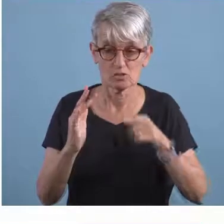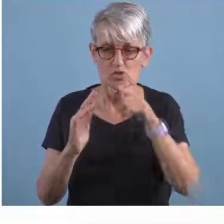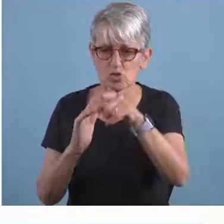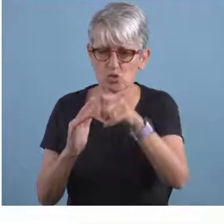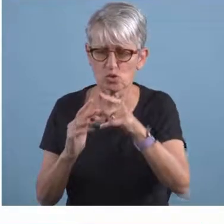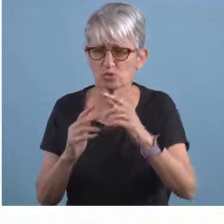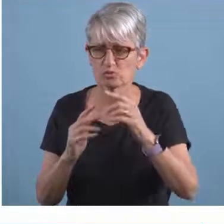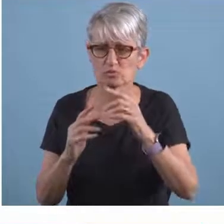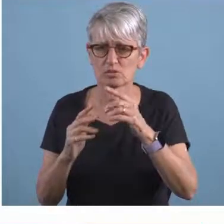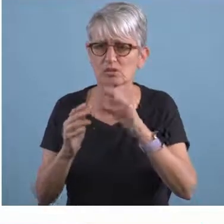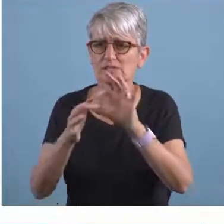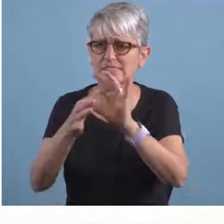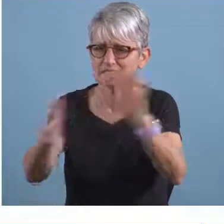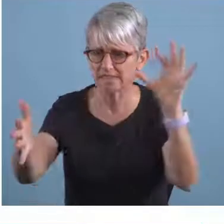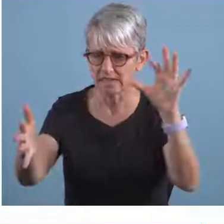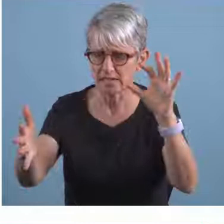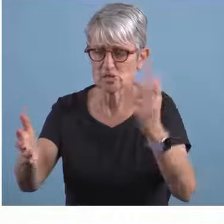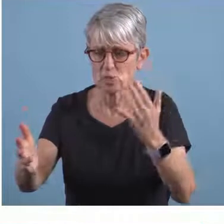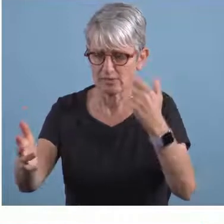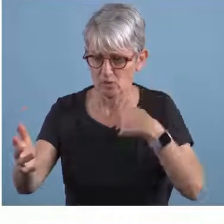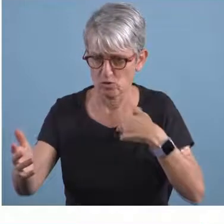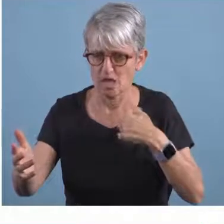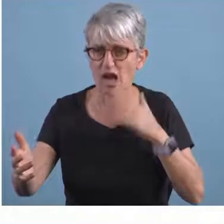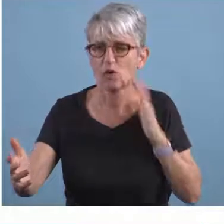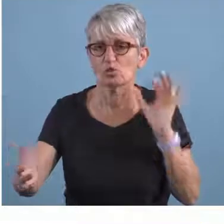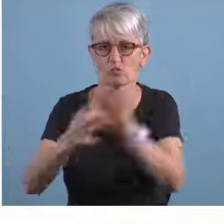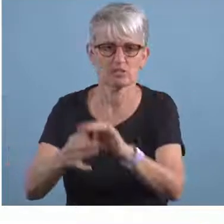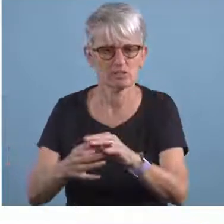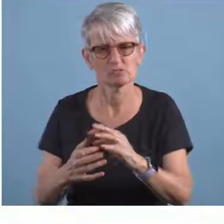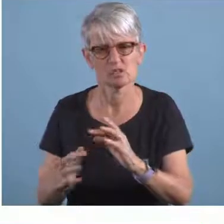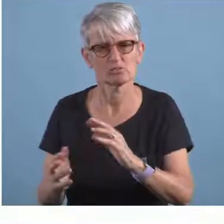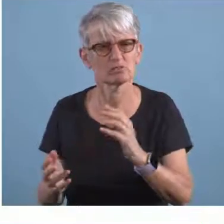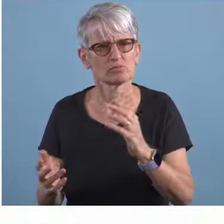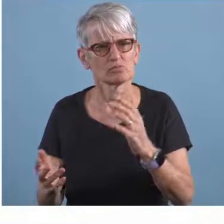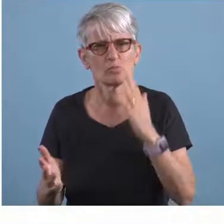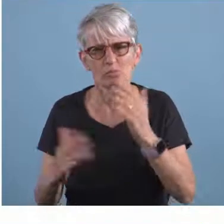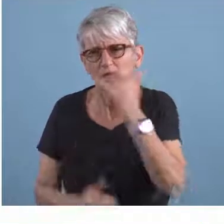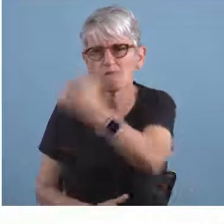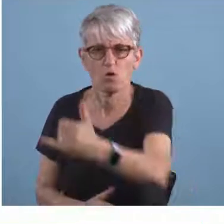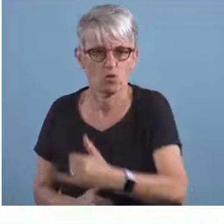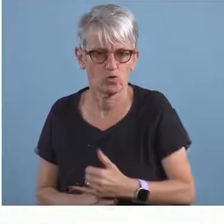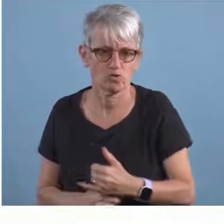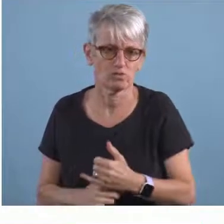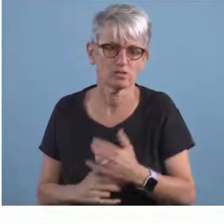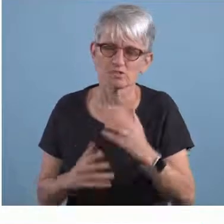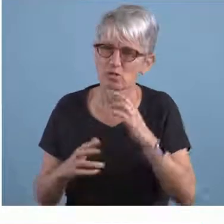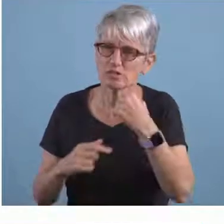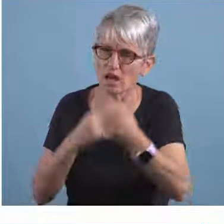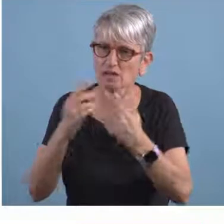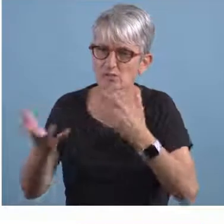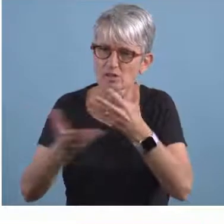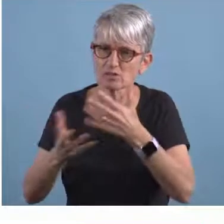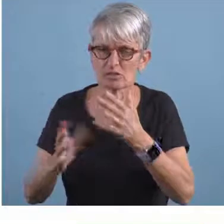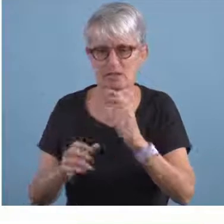just disconnect, wait for me, I'll reconnect. Maybe I'll call you to let you know I'm back on. In other words,